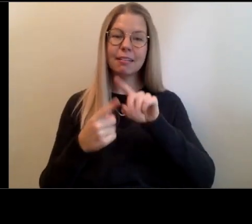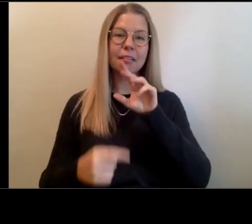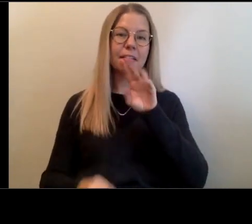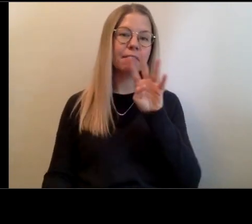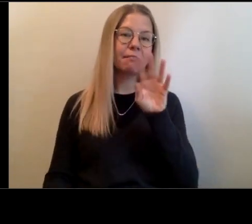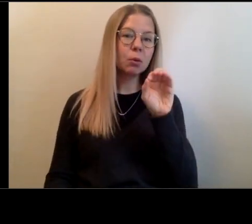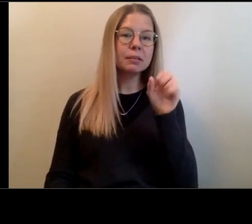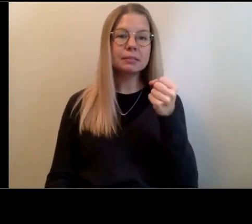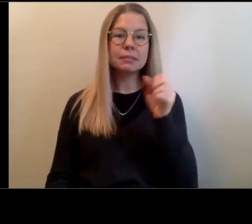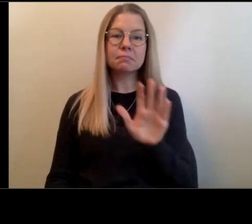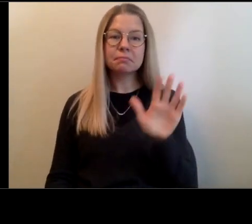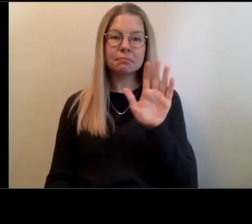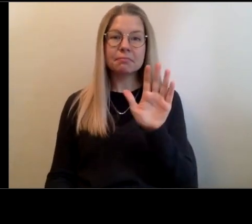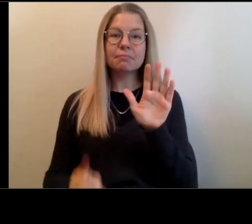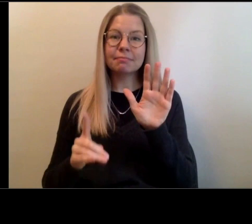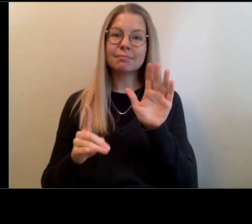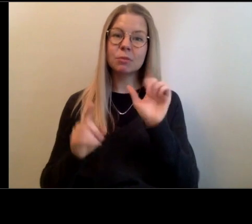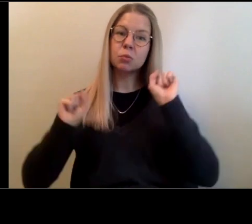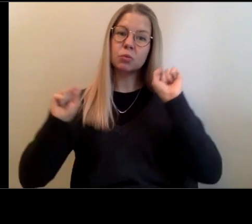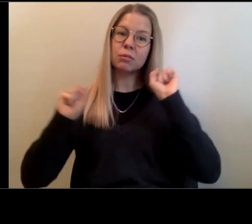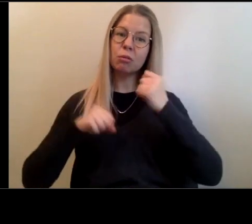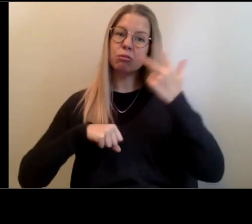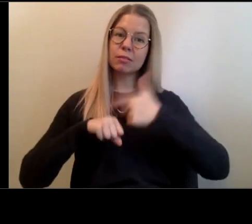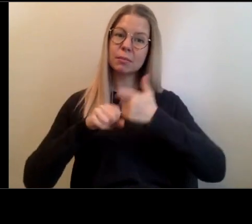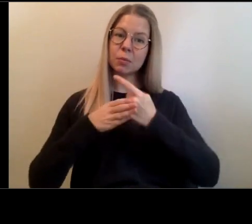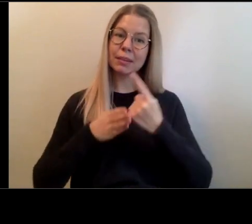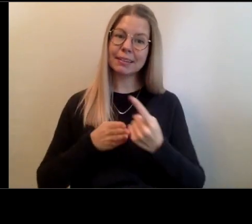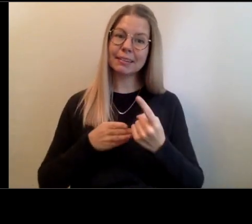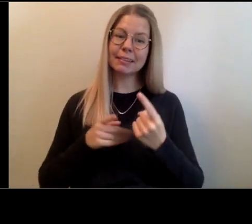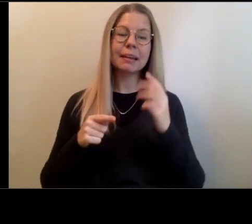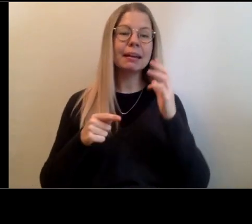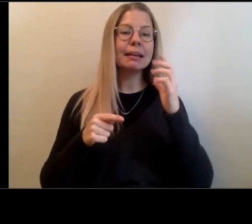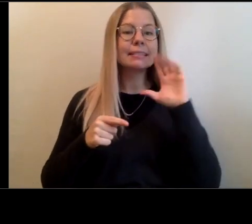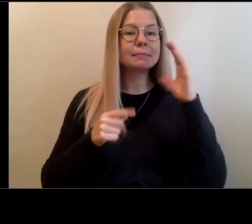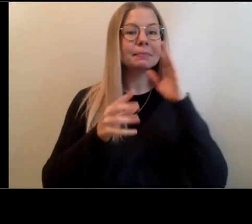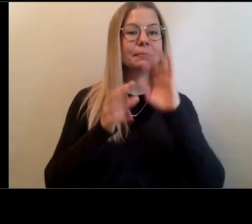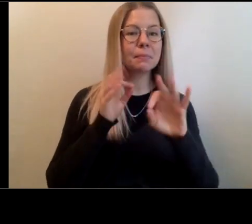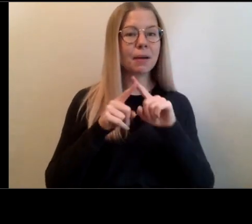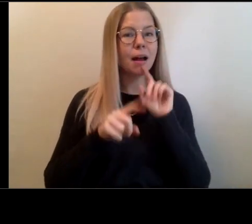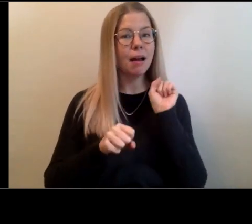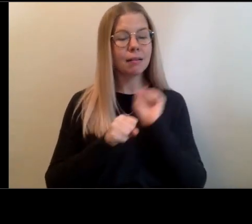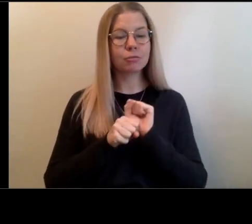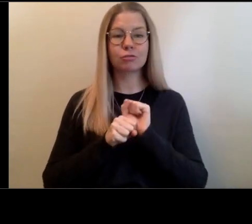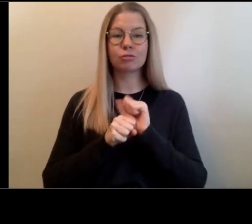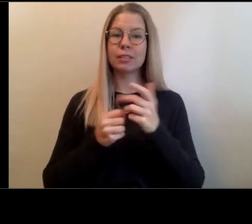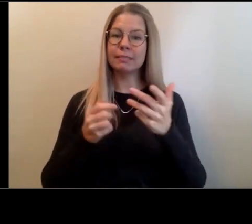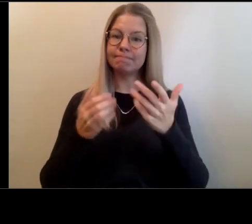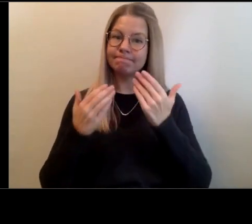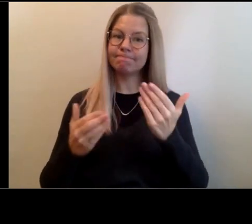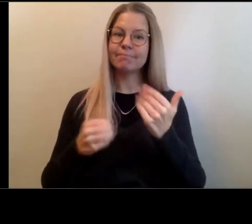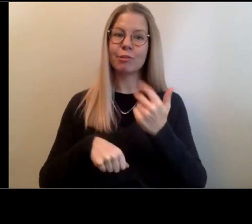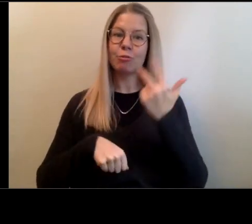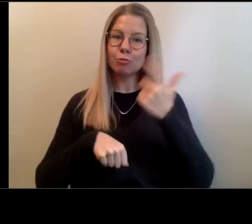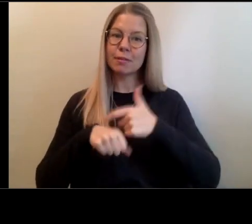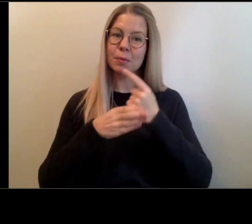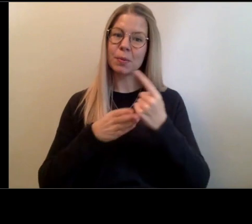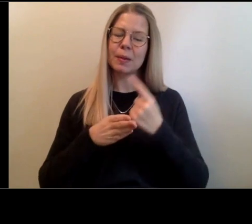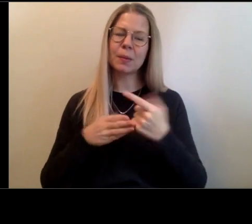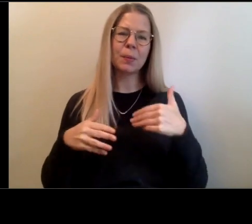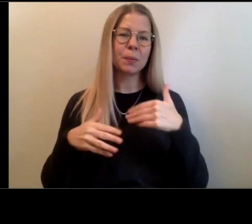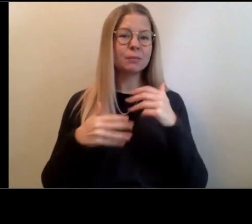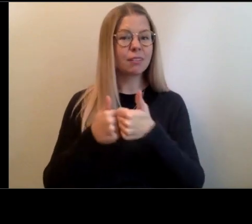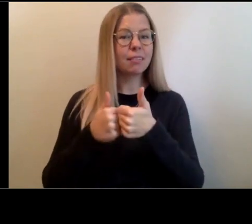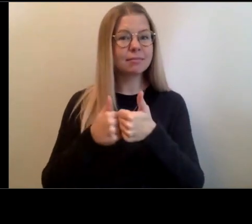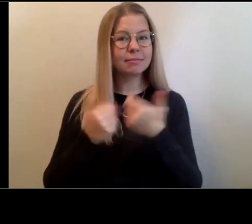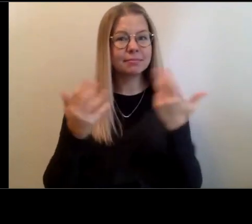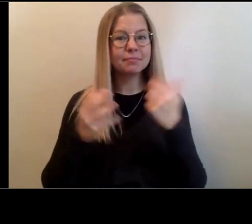week. That sounds simple. It's not really. Trying to get there is always a challenge. And I